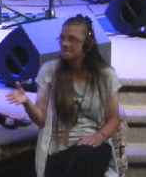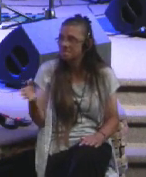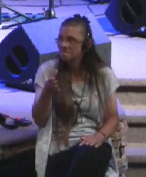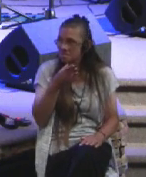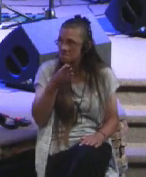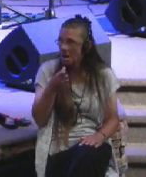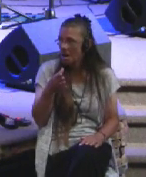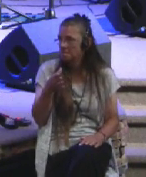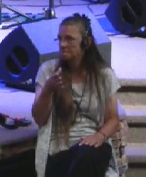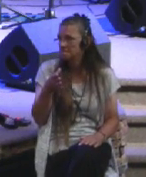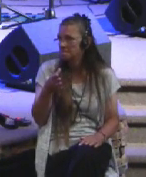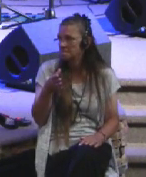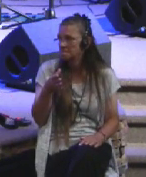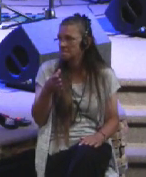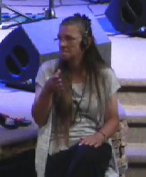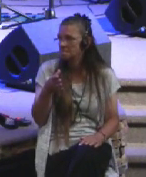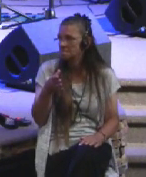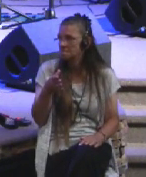Mom,